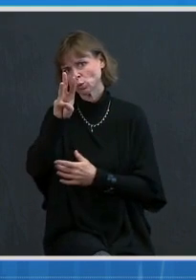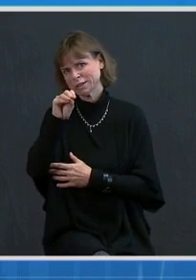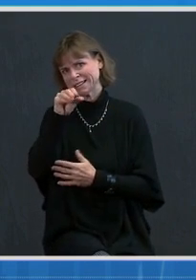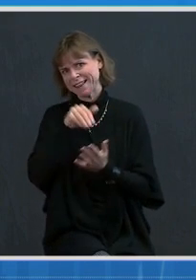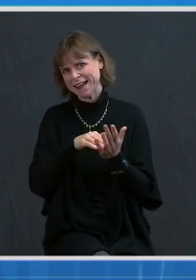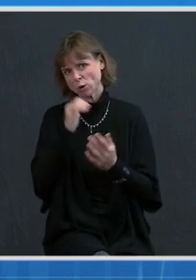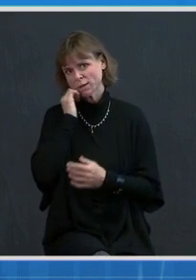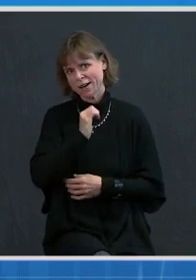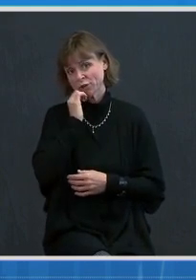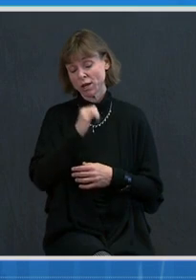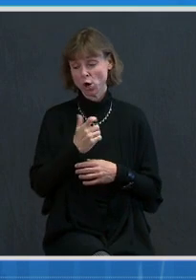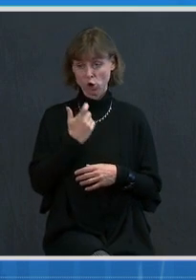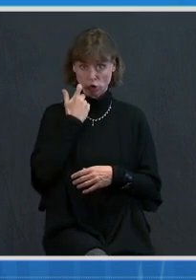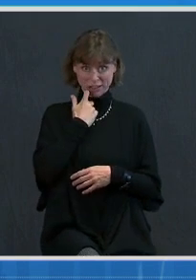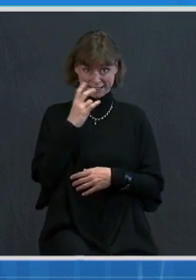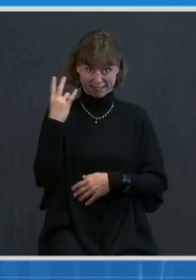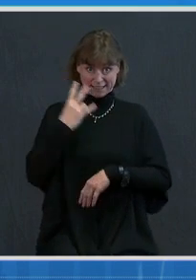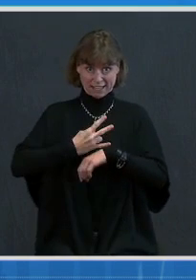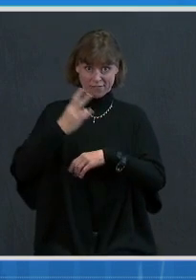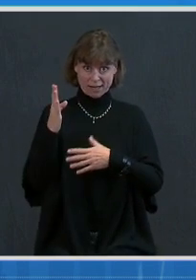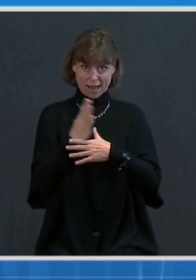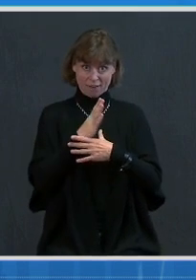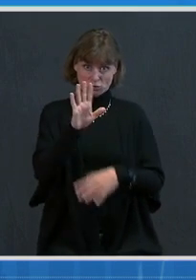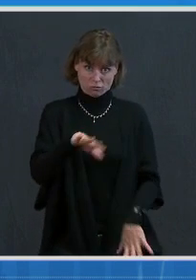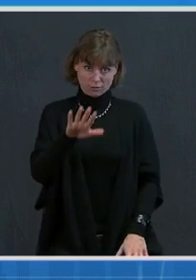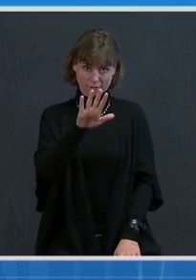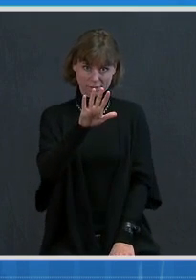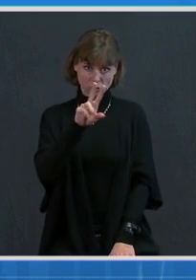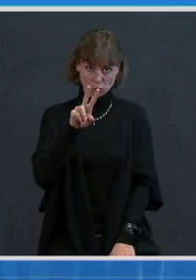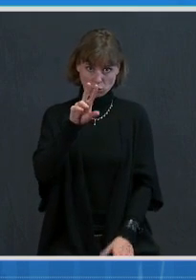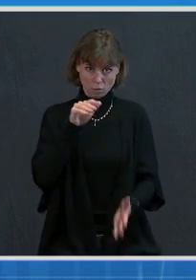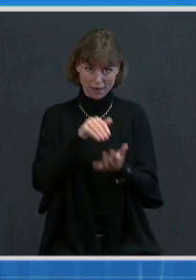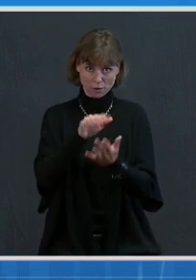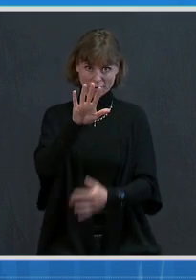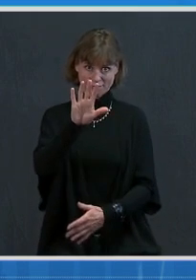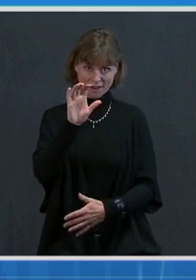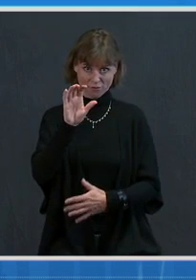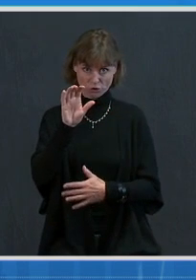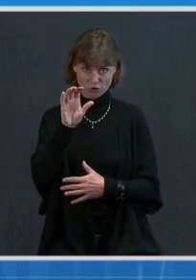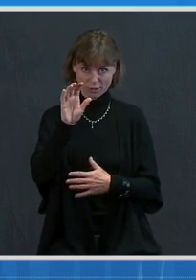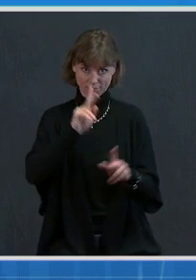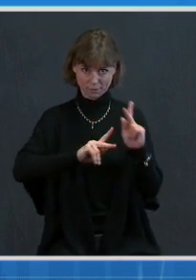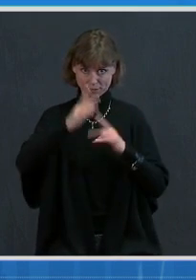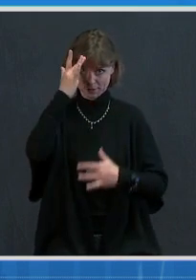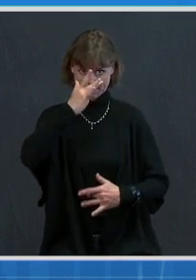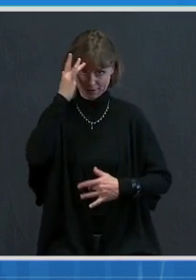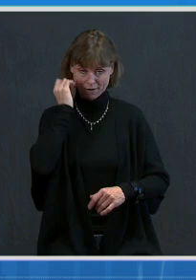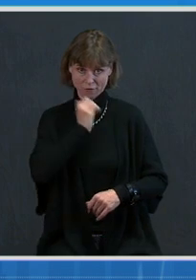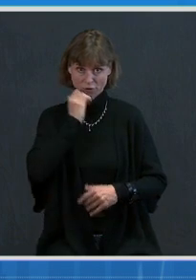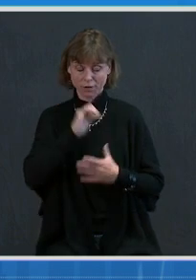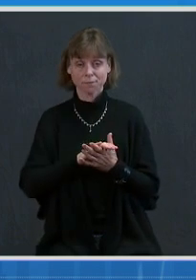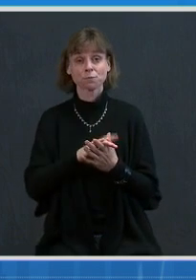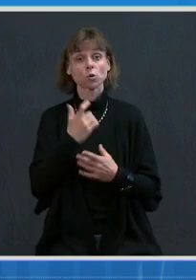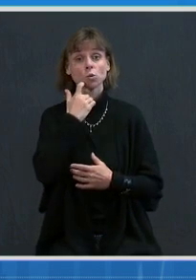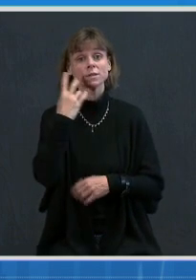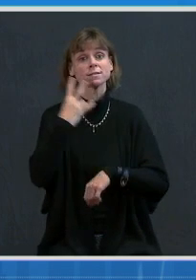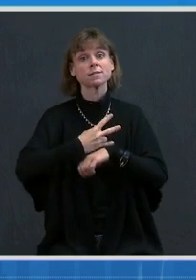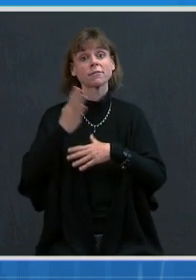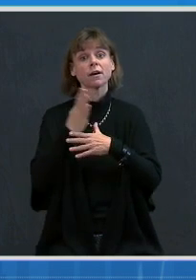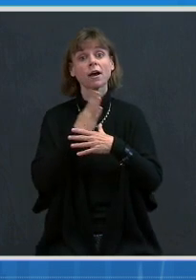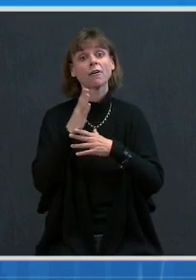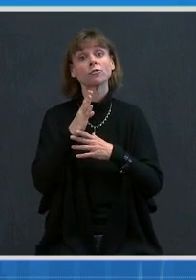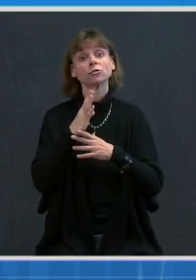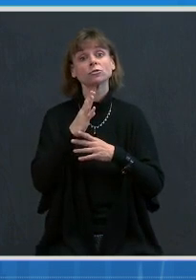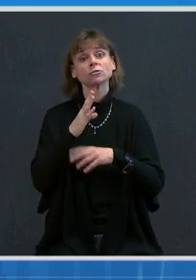the most recent 7-day average approximately 52,500 cases per day. The most recent 7-day average of hospital